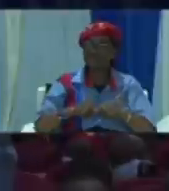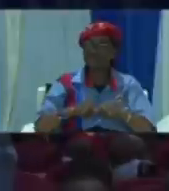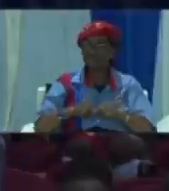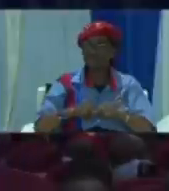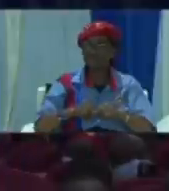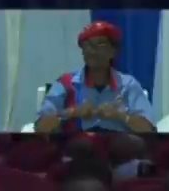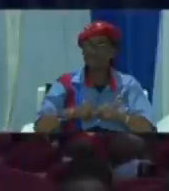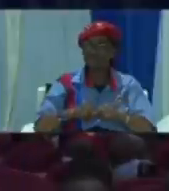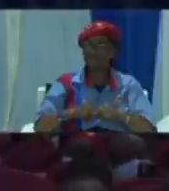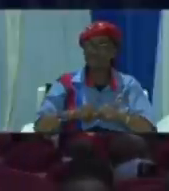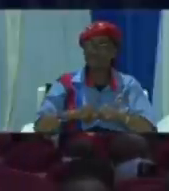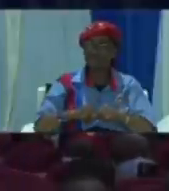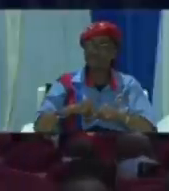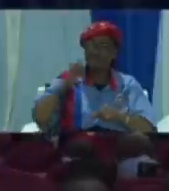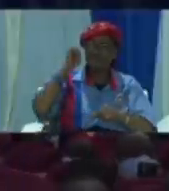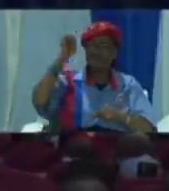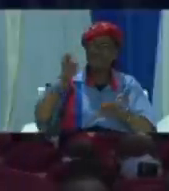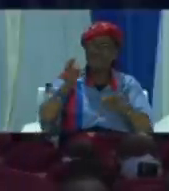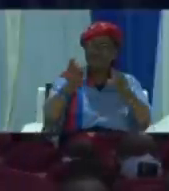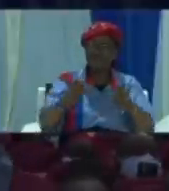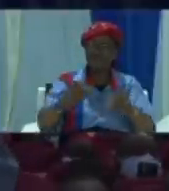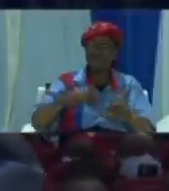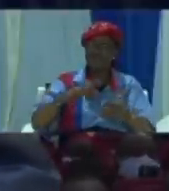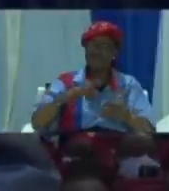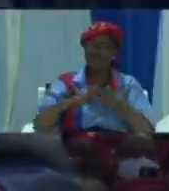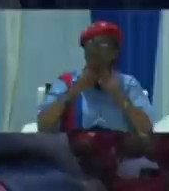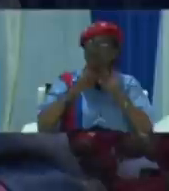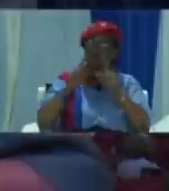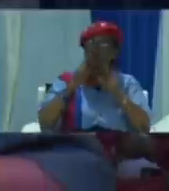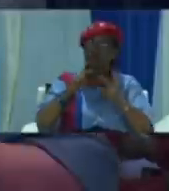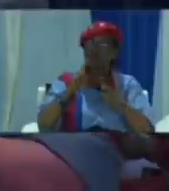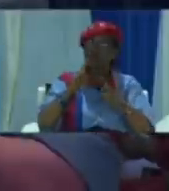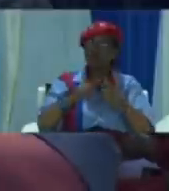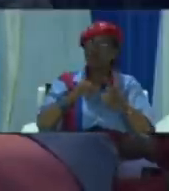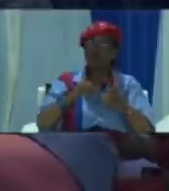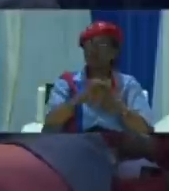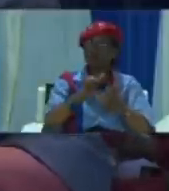He wants me to talk to those who feel that